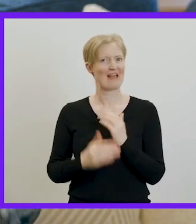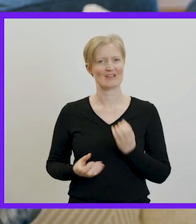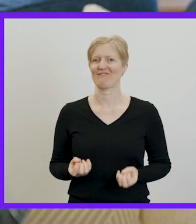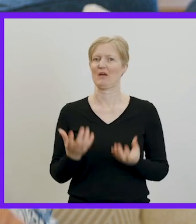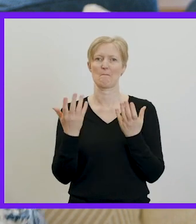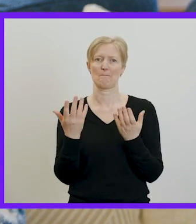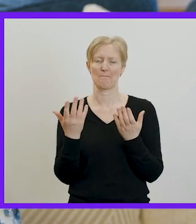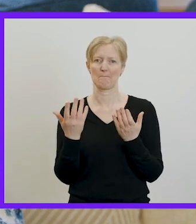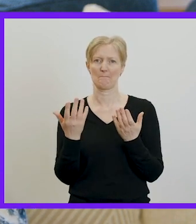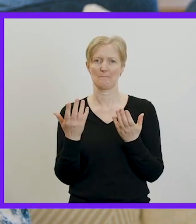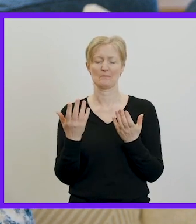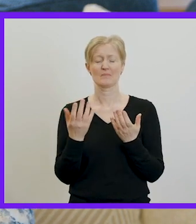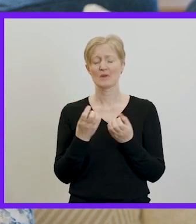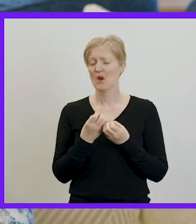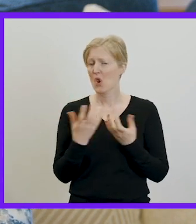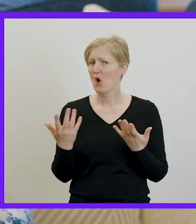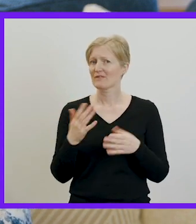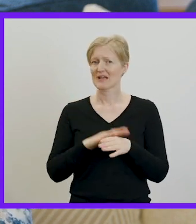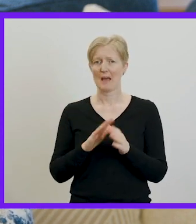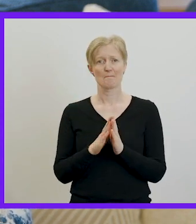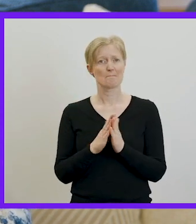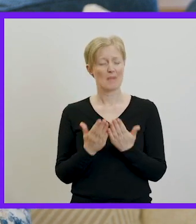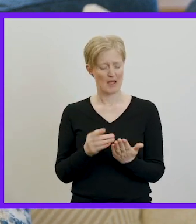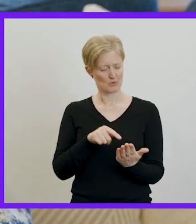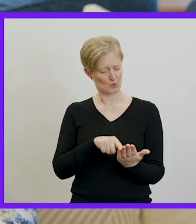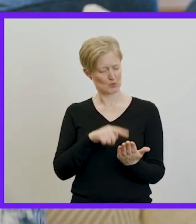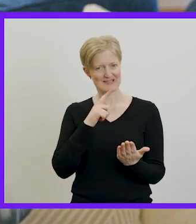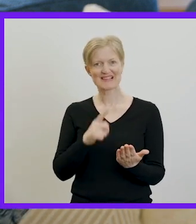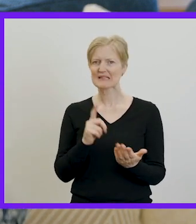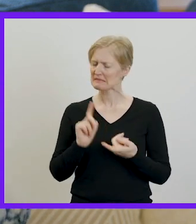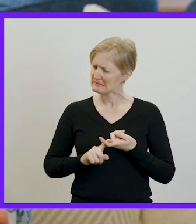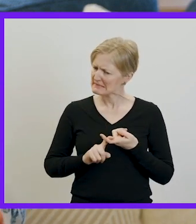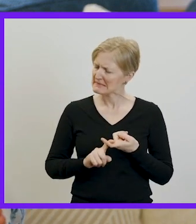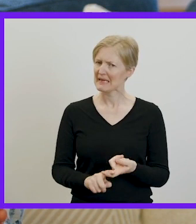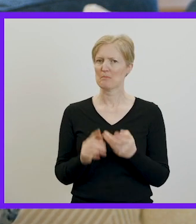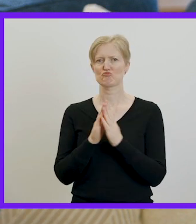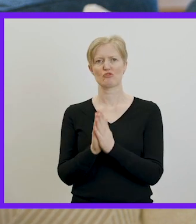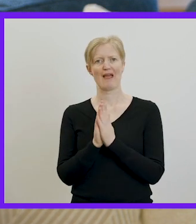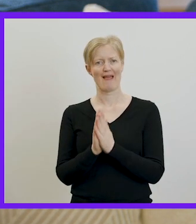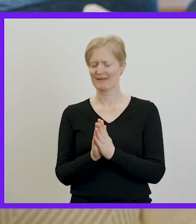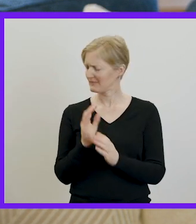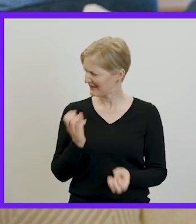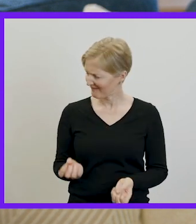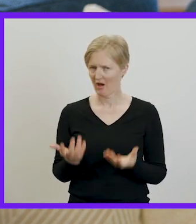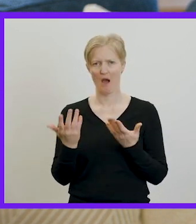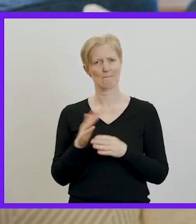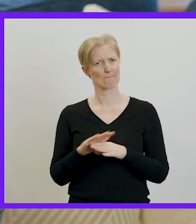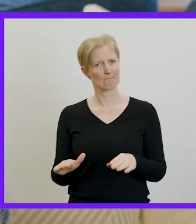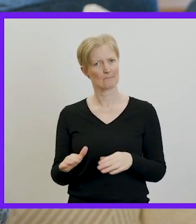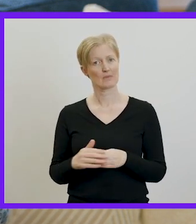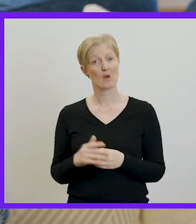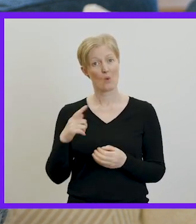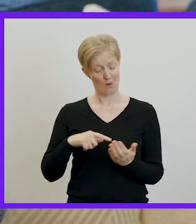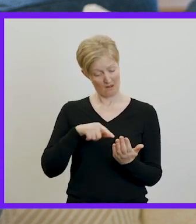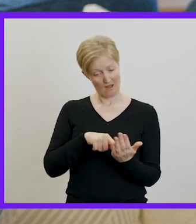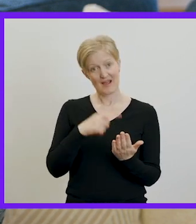never giving up. You know, many times the Bible tells us, keep praying and don't give up. And the reason it tells us